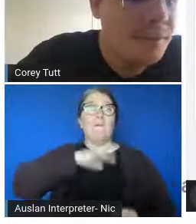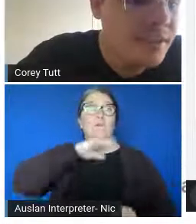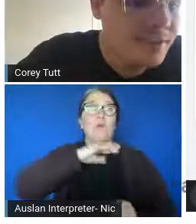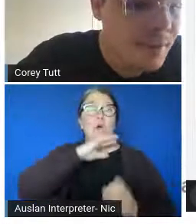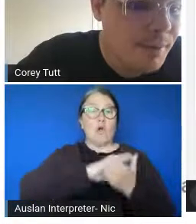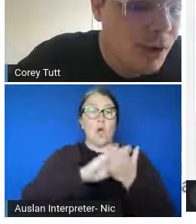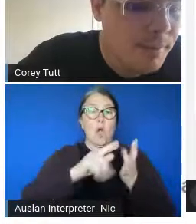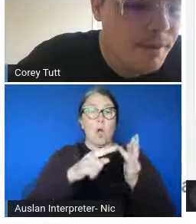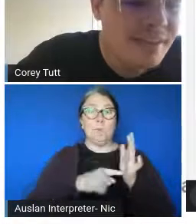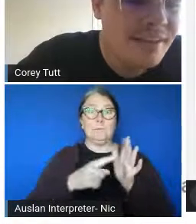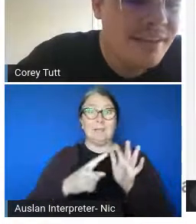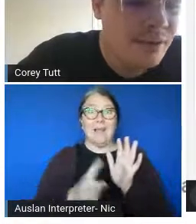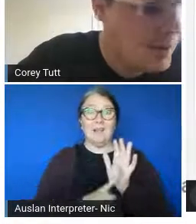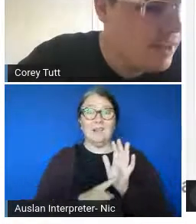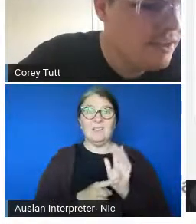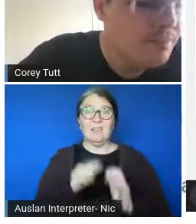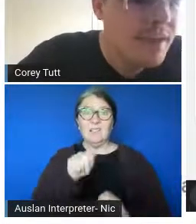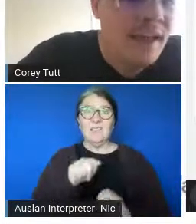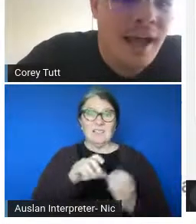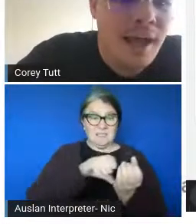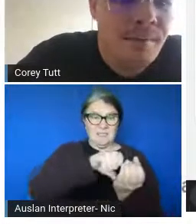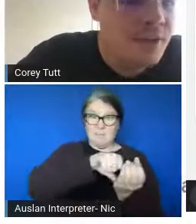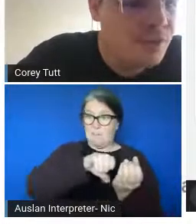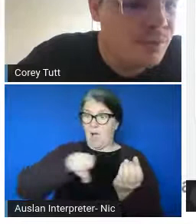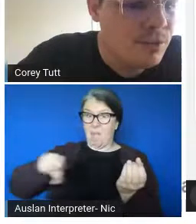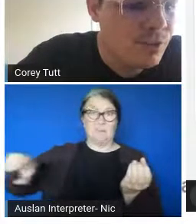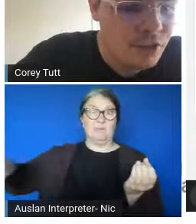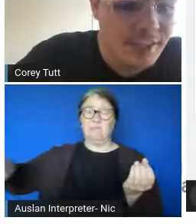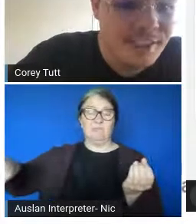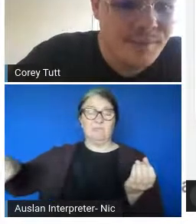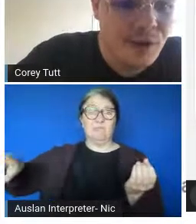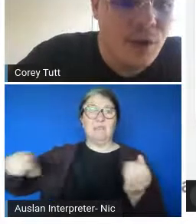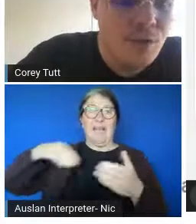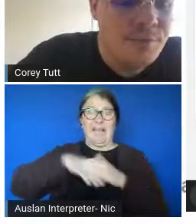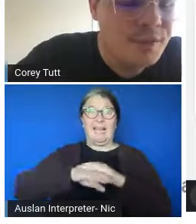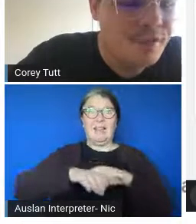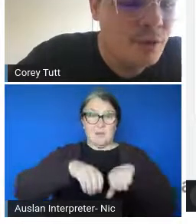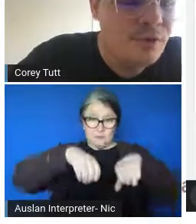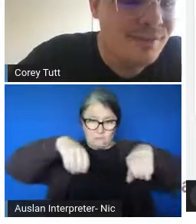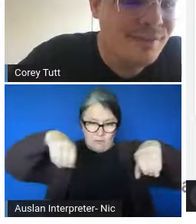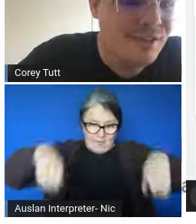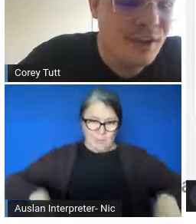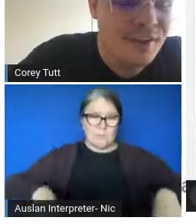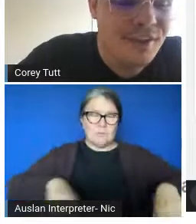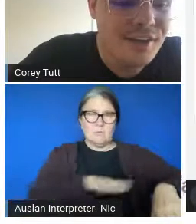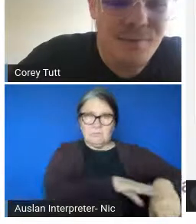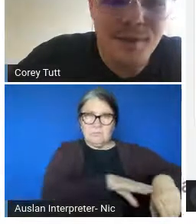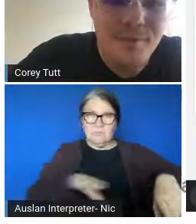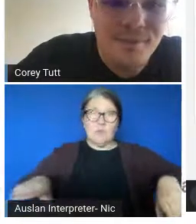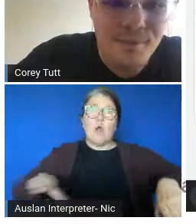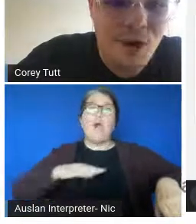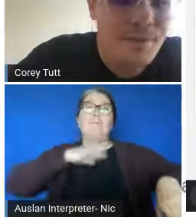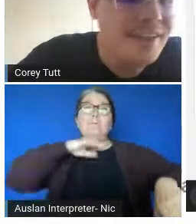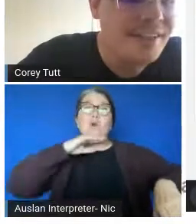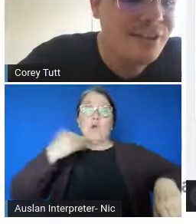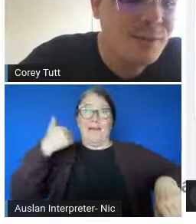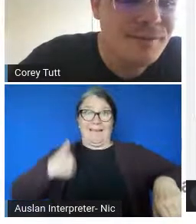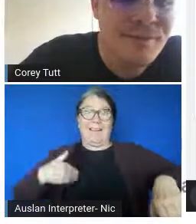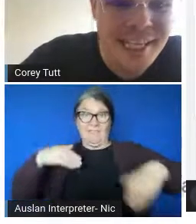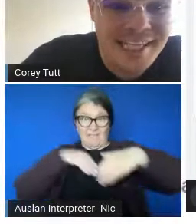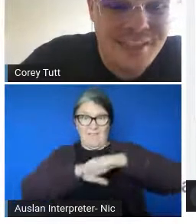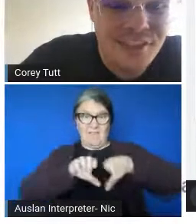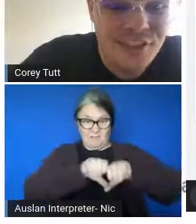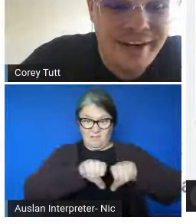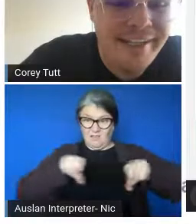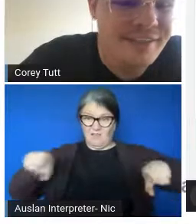are a bit of PCB pipe in the ground. And you sort of drench them with a hose, but the frogs live inside the PVC pipe, and it stops